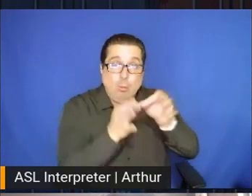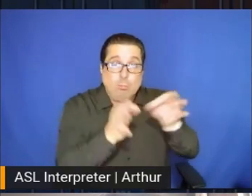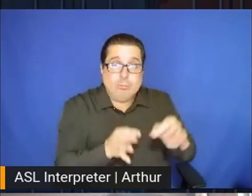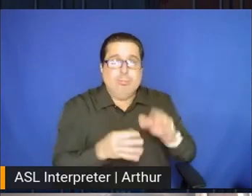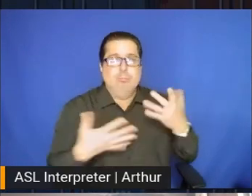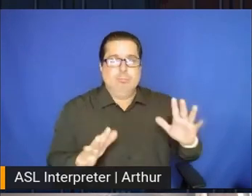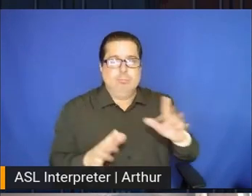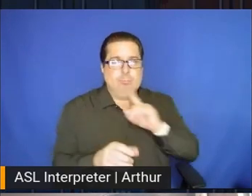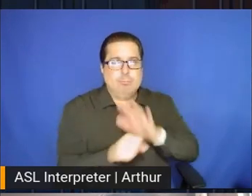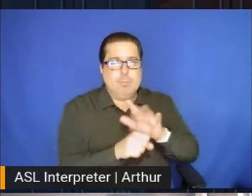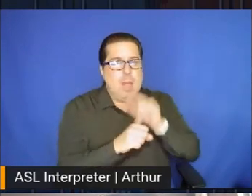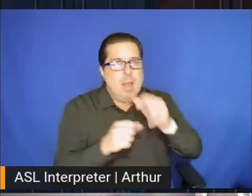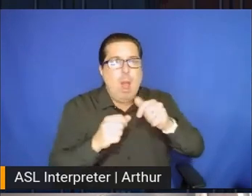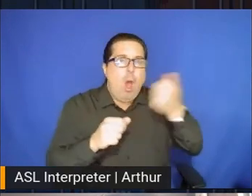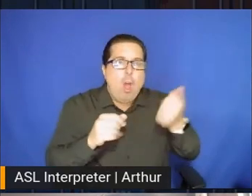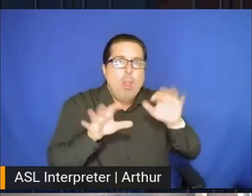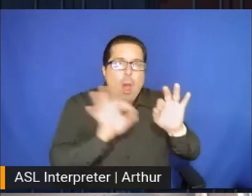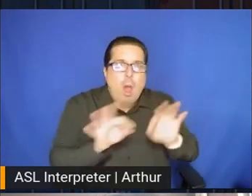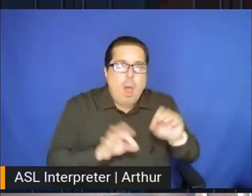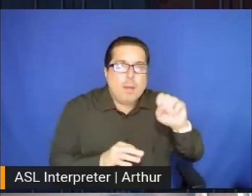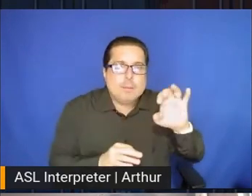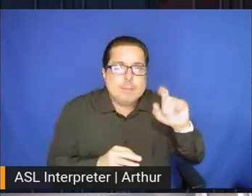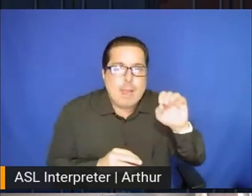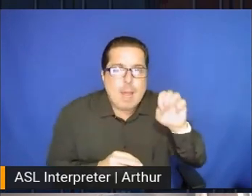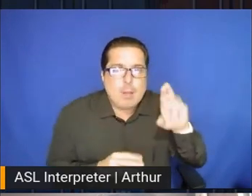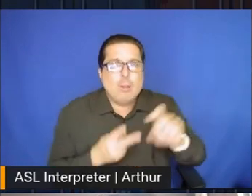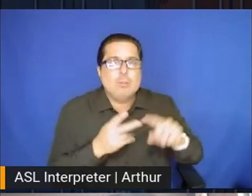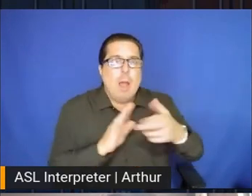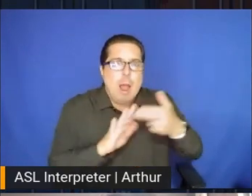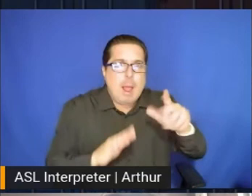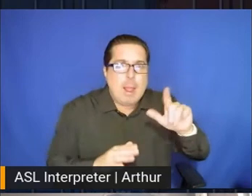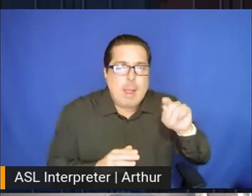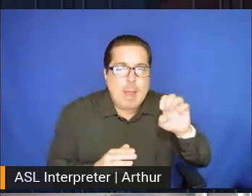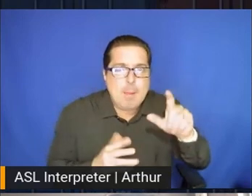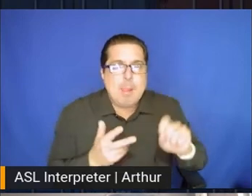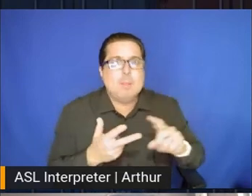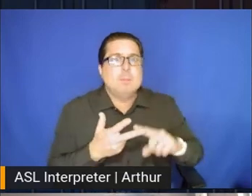define selectors and labels and metadata and all that stuff.